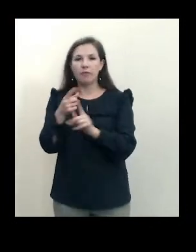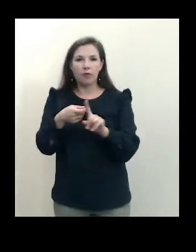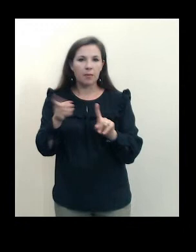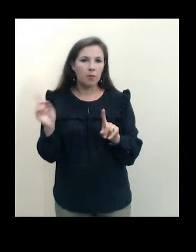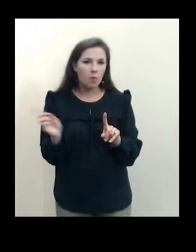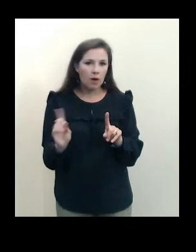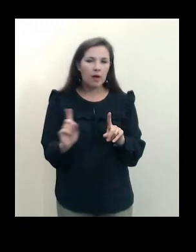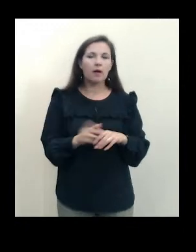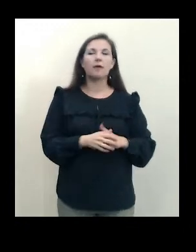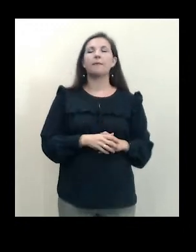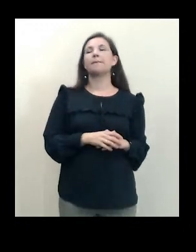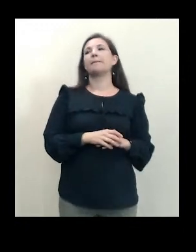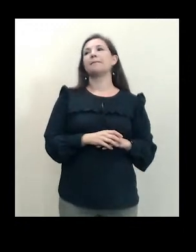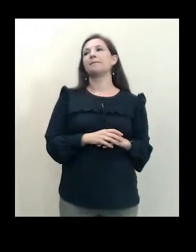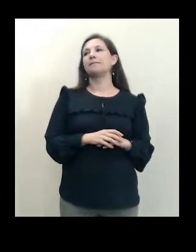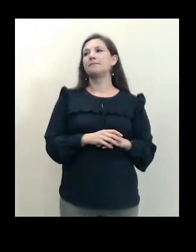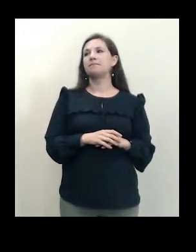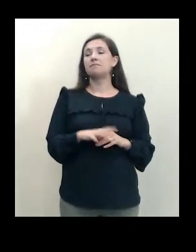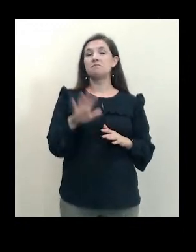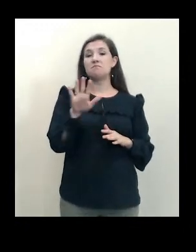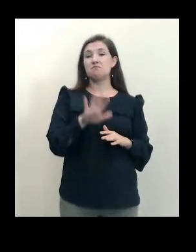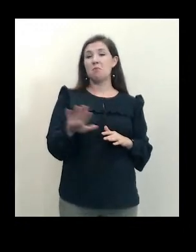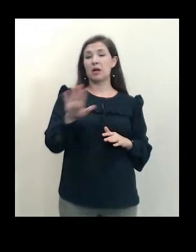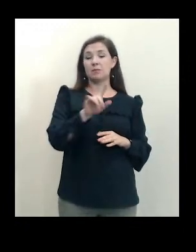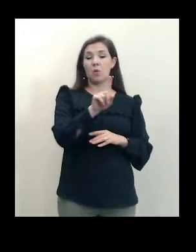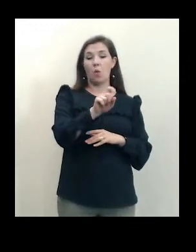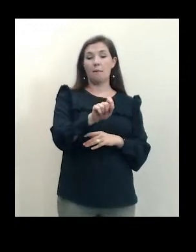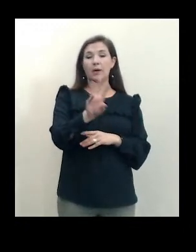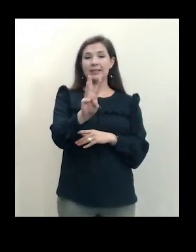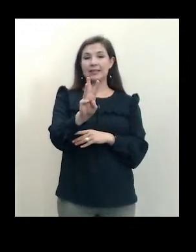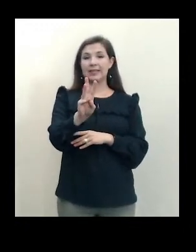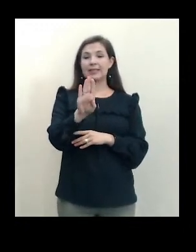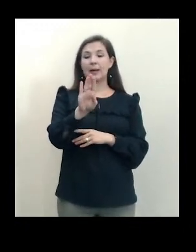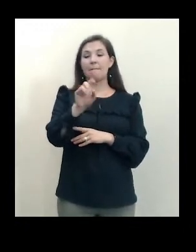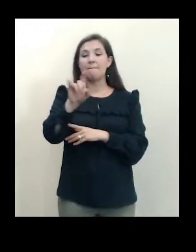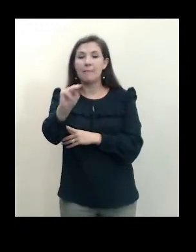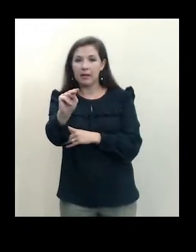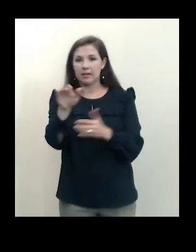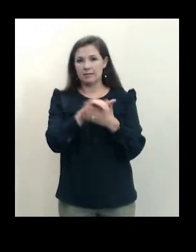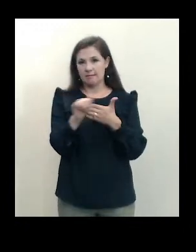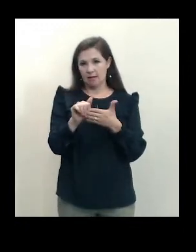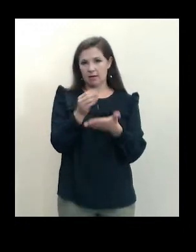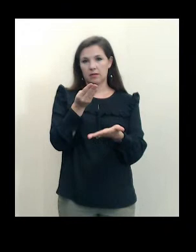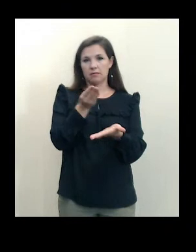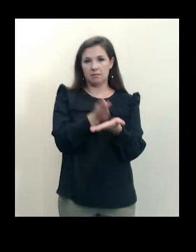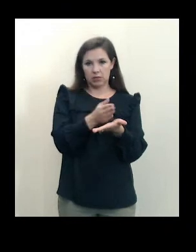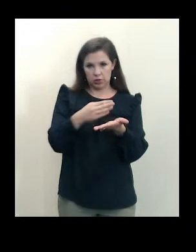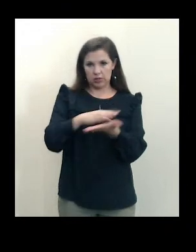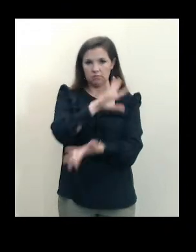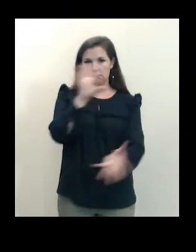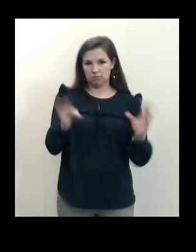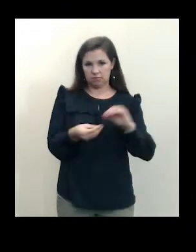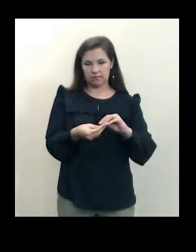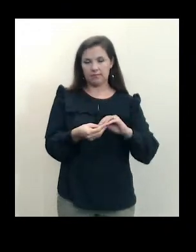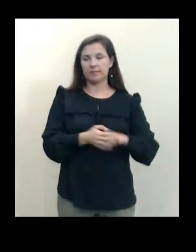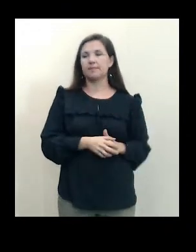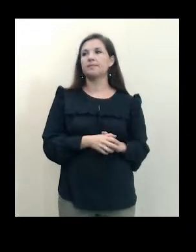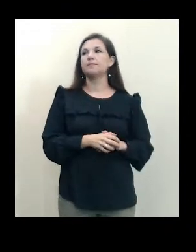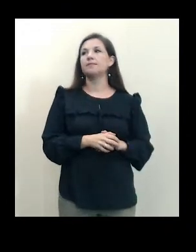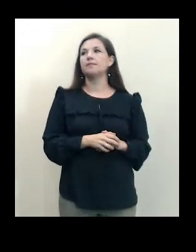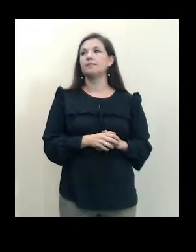from. It is approximately a $1.6 billion budget in total. And